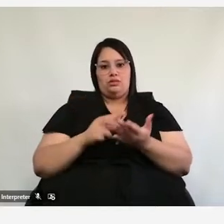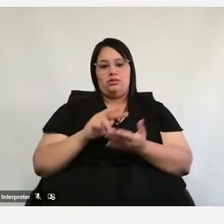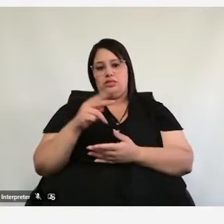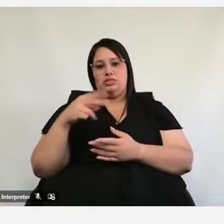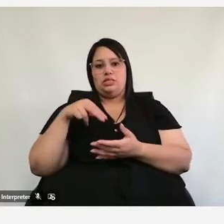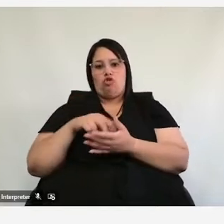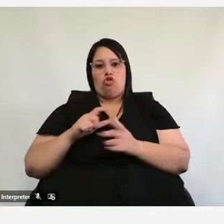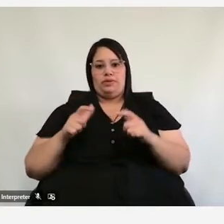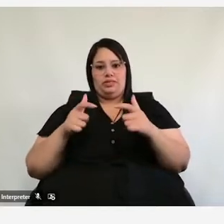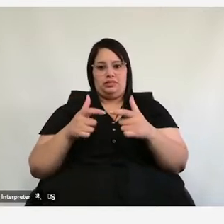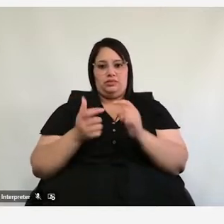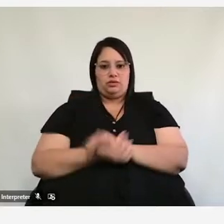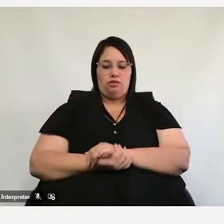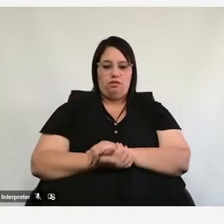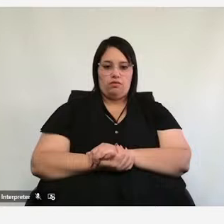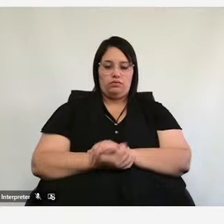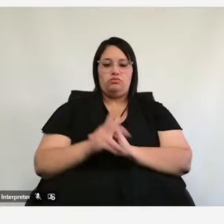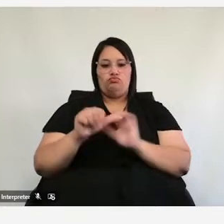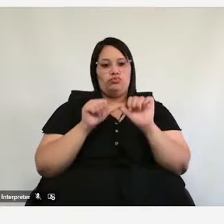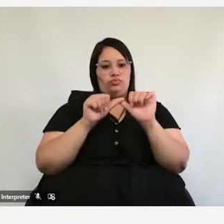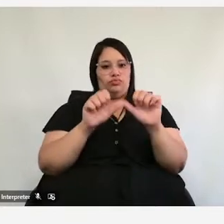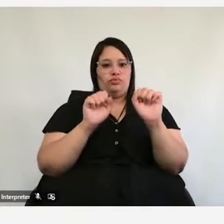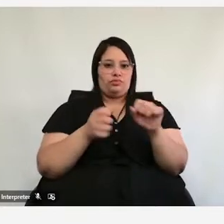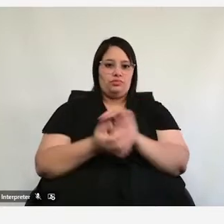committee. Can I continue? You may proceed.